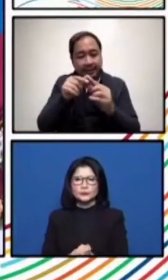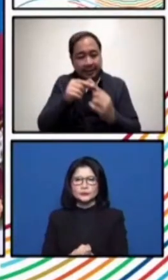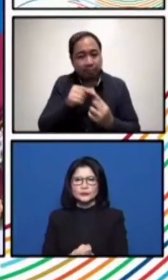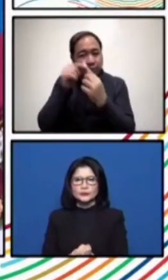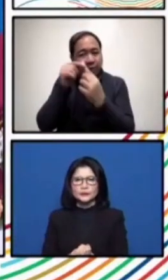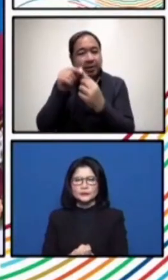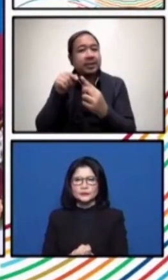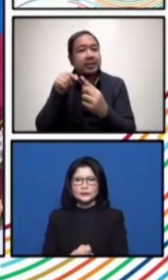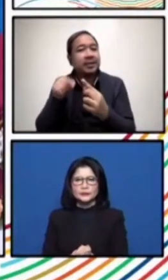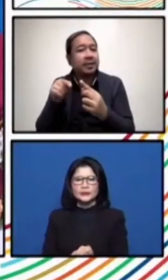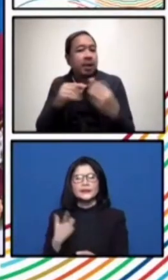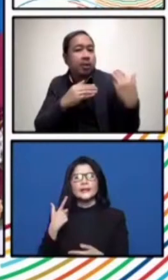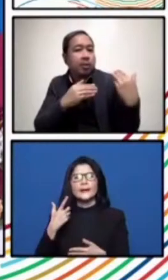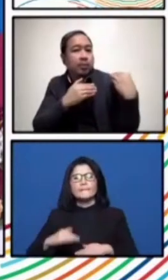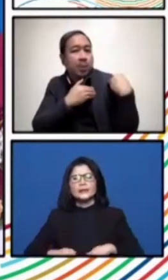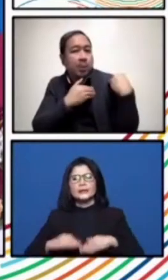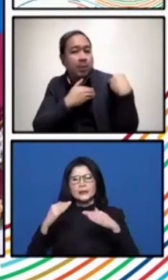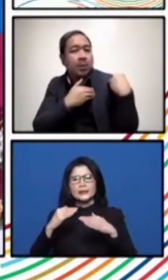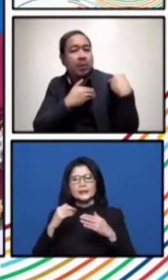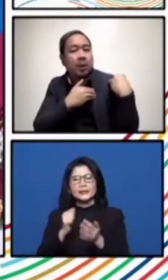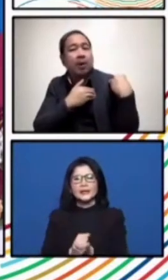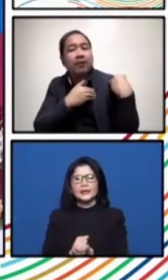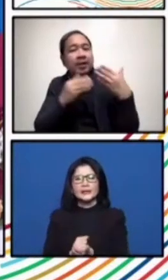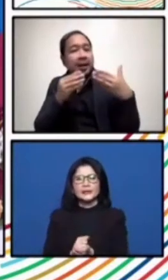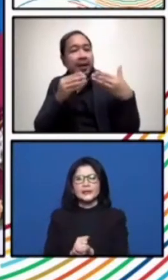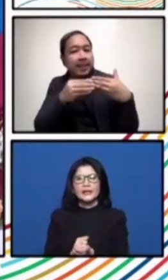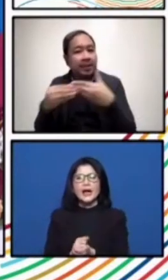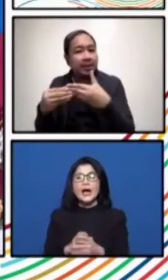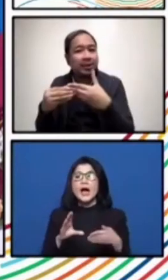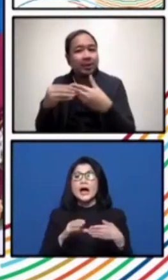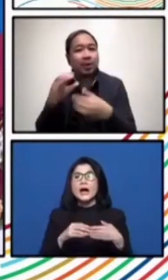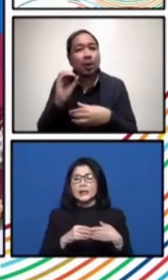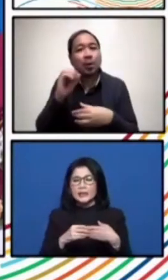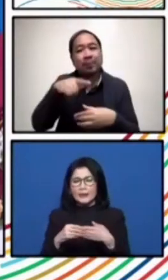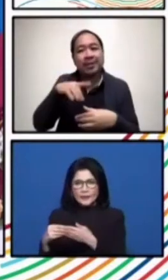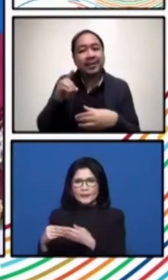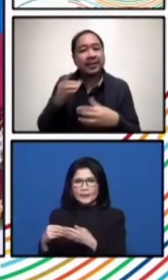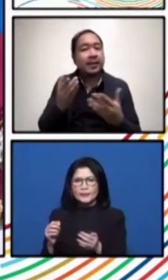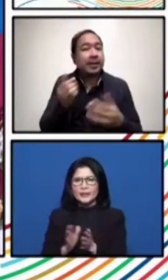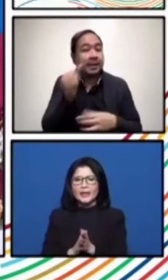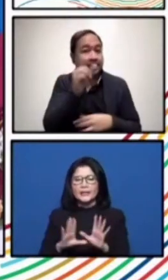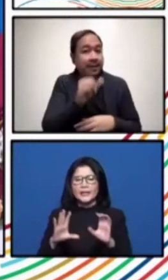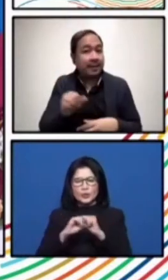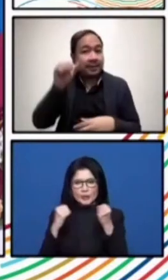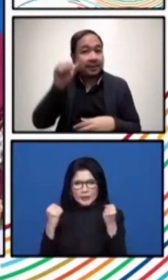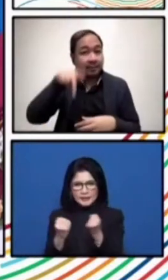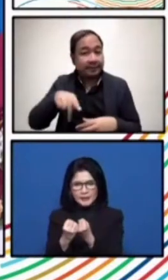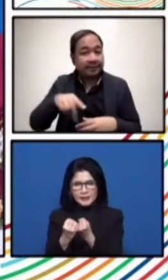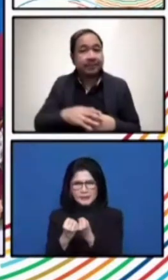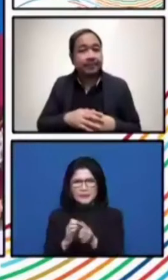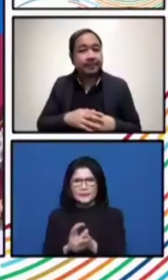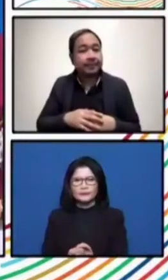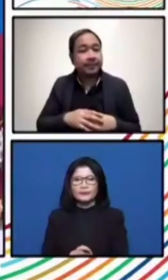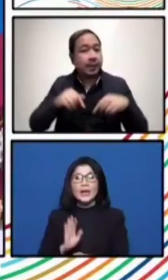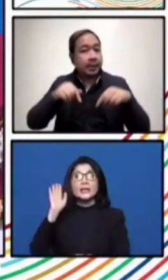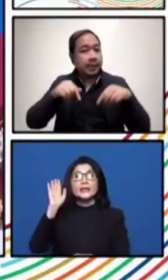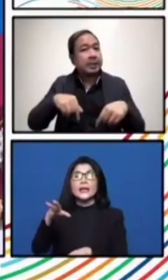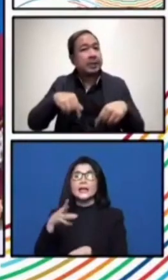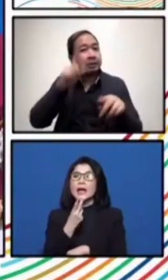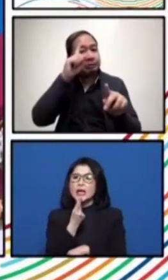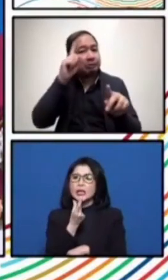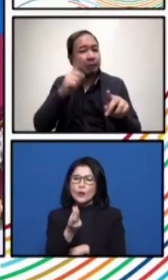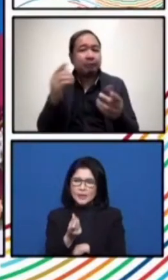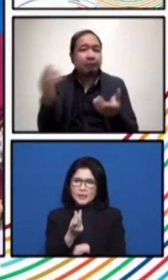of obedience in the region discussion will aim to inspire recommendations on